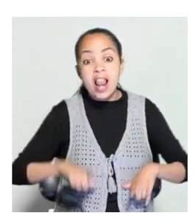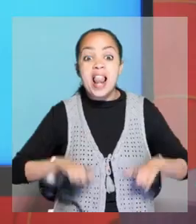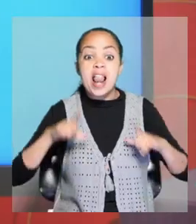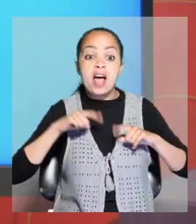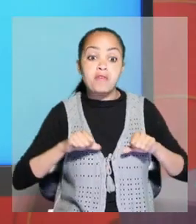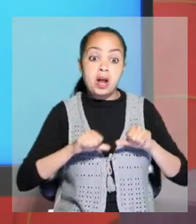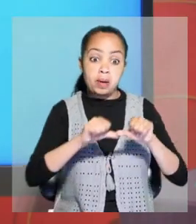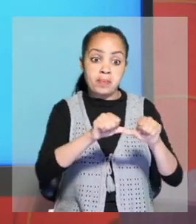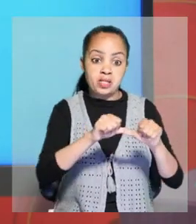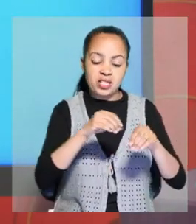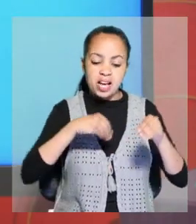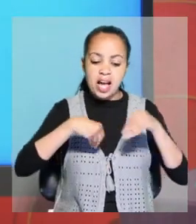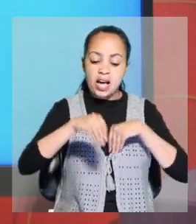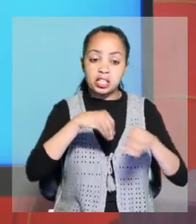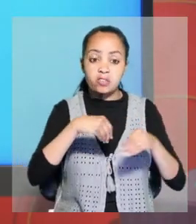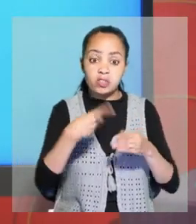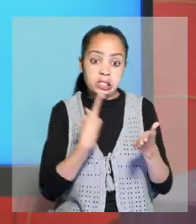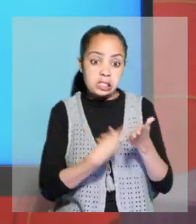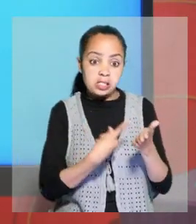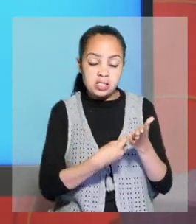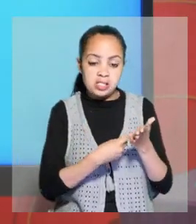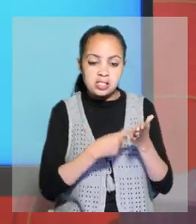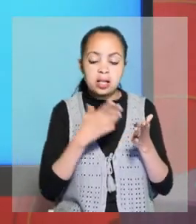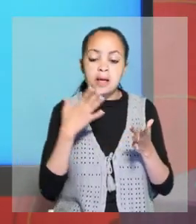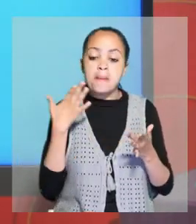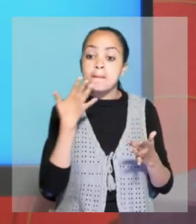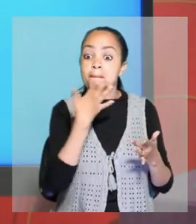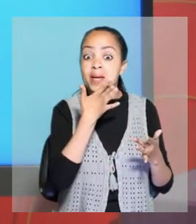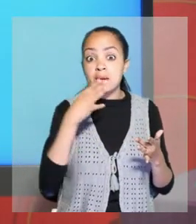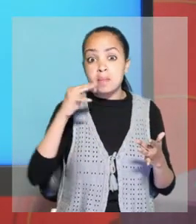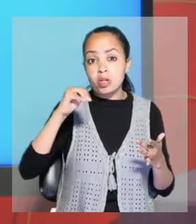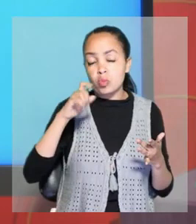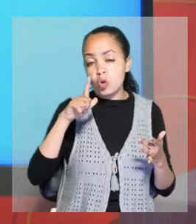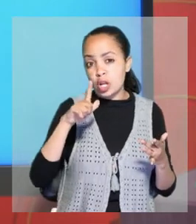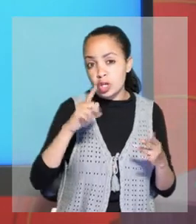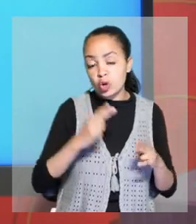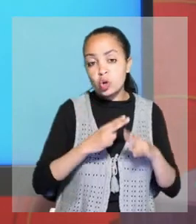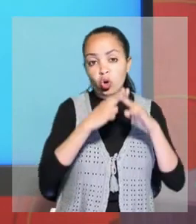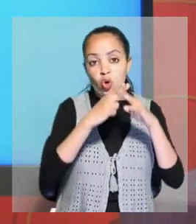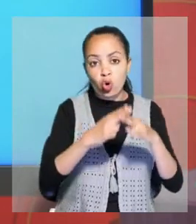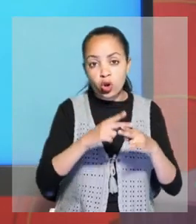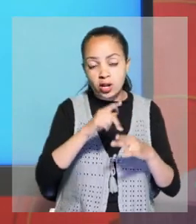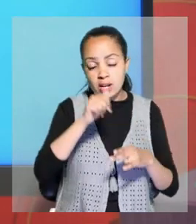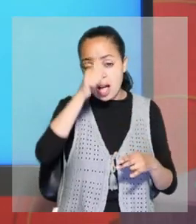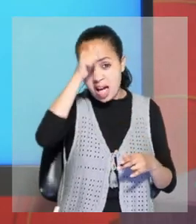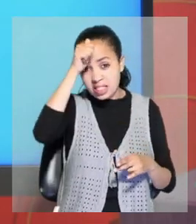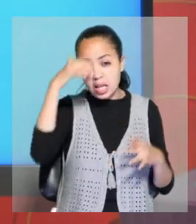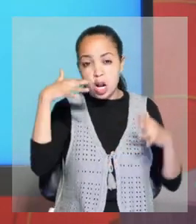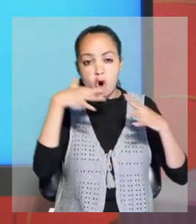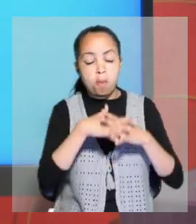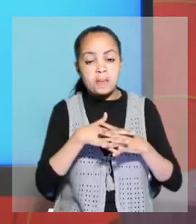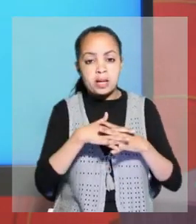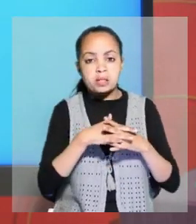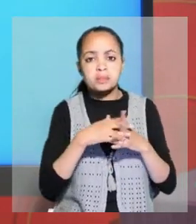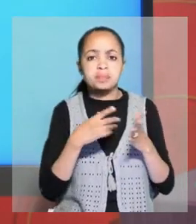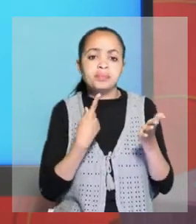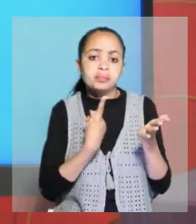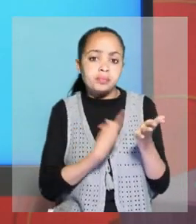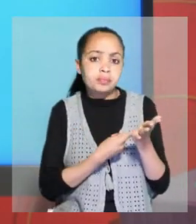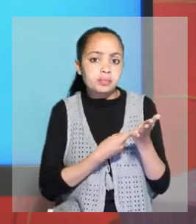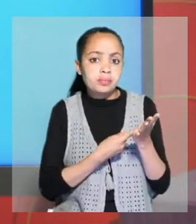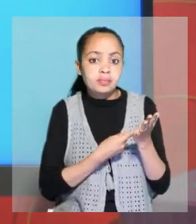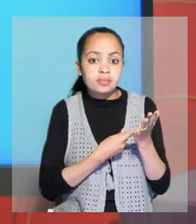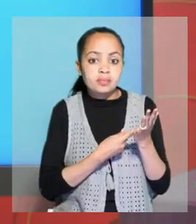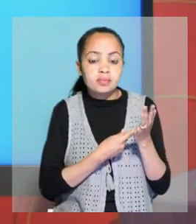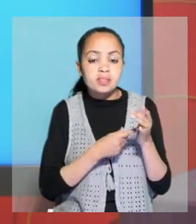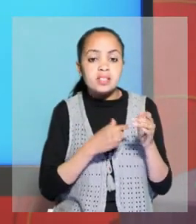activity. This cluster of pigment molecule is called antenna complex. This is